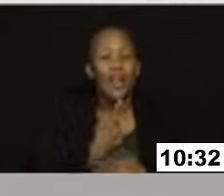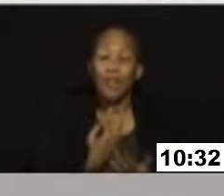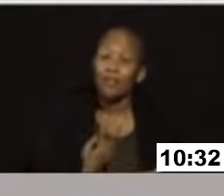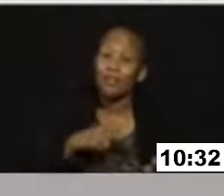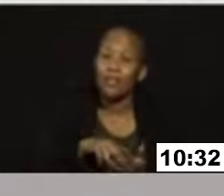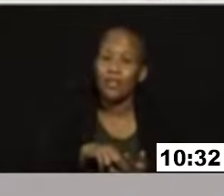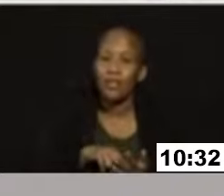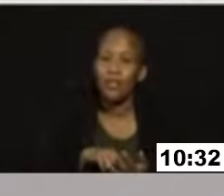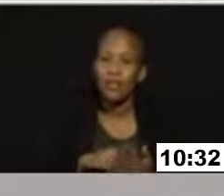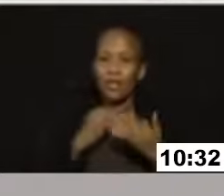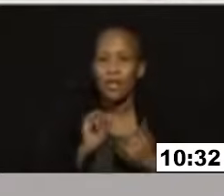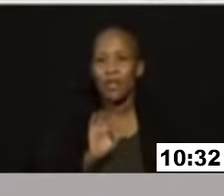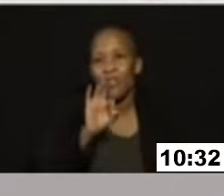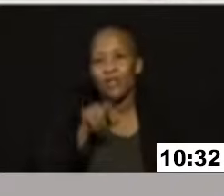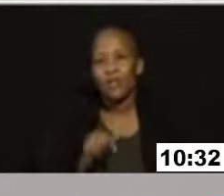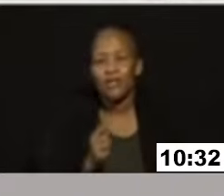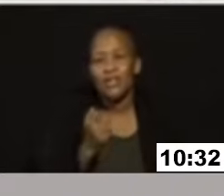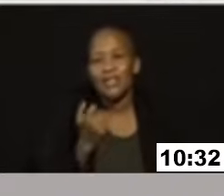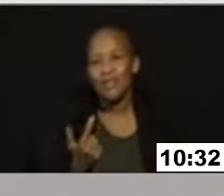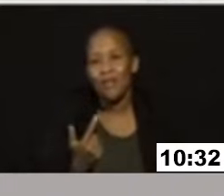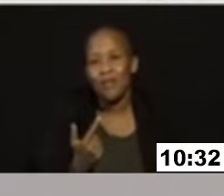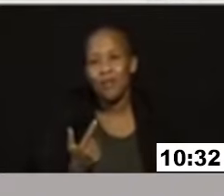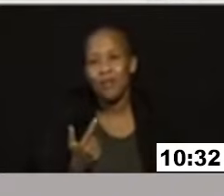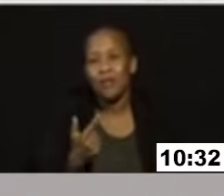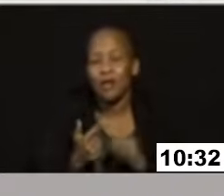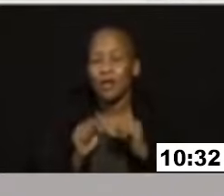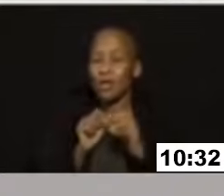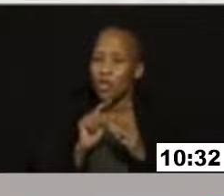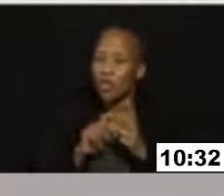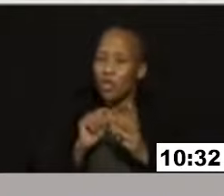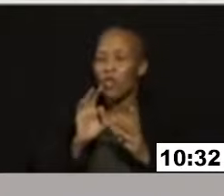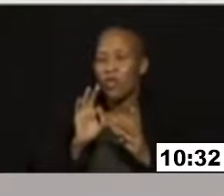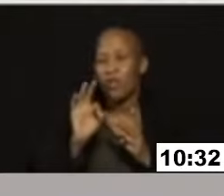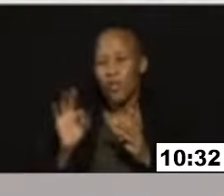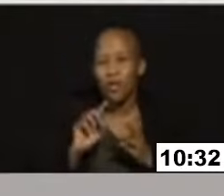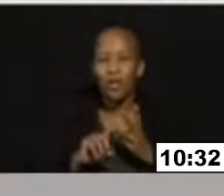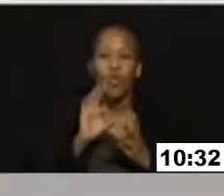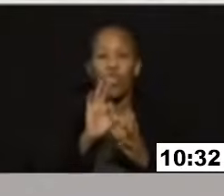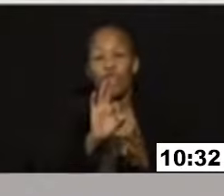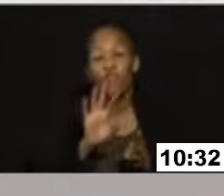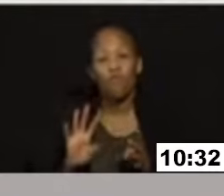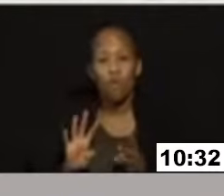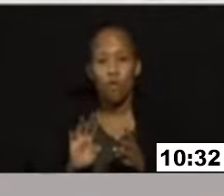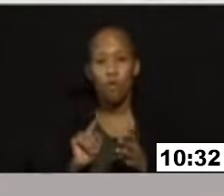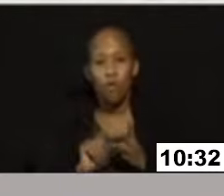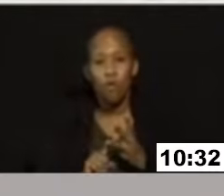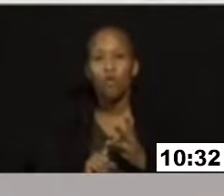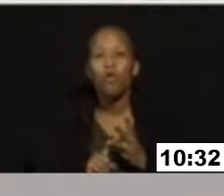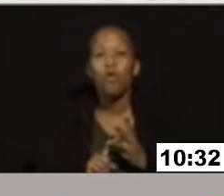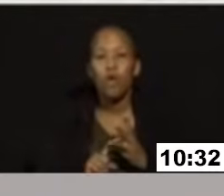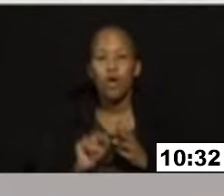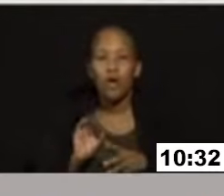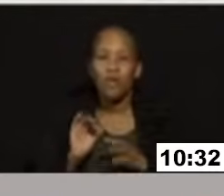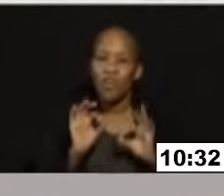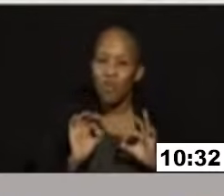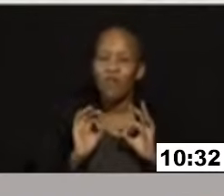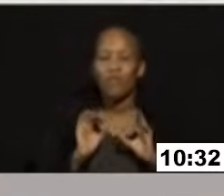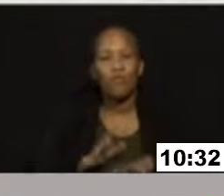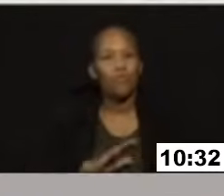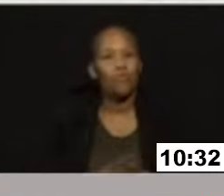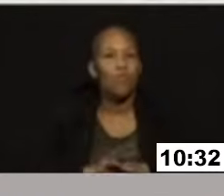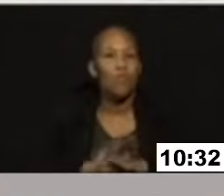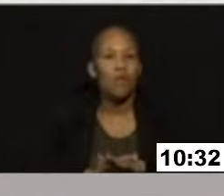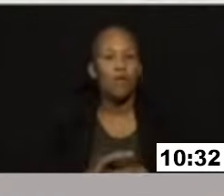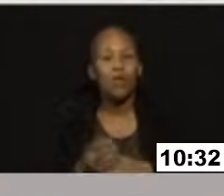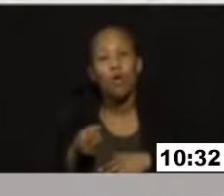a 3.7 right to cross-examine and a 3.3 and a 3.4 right. I call it a right for the moment, or right to